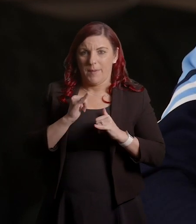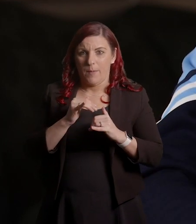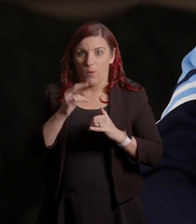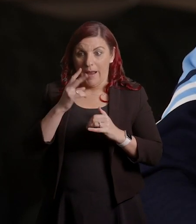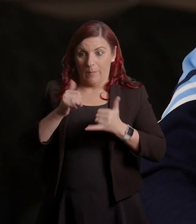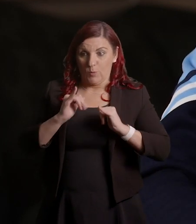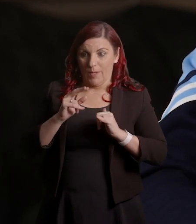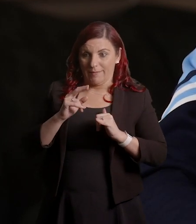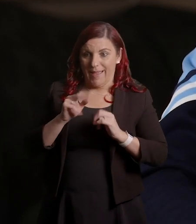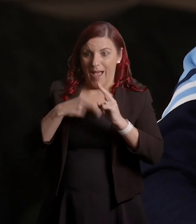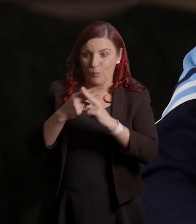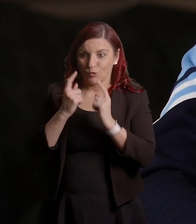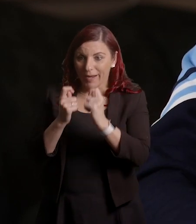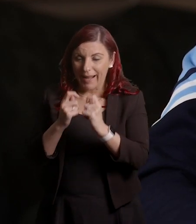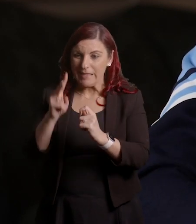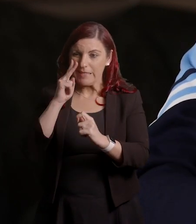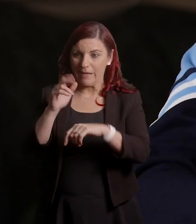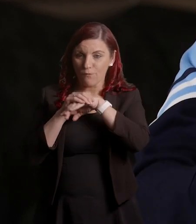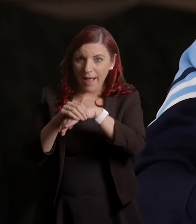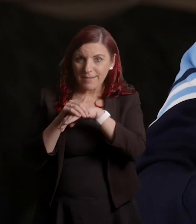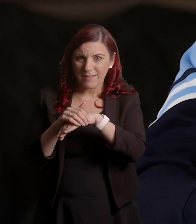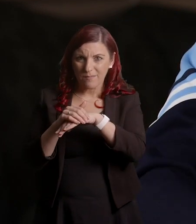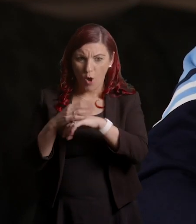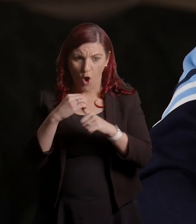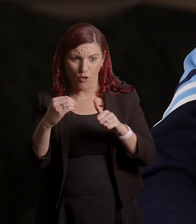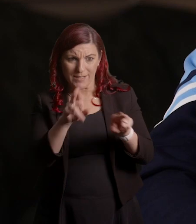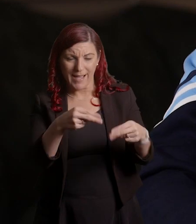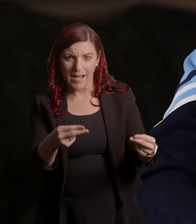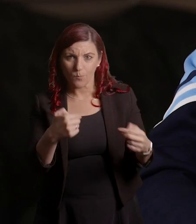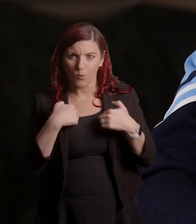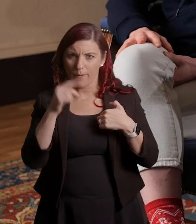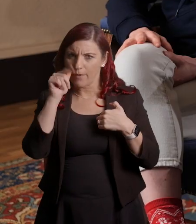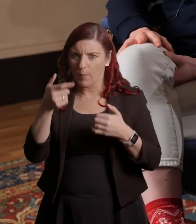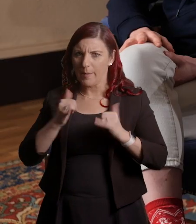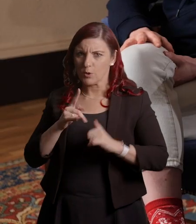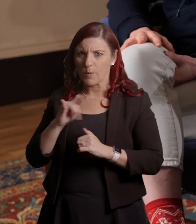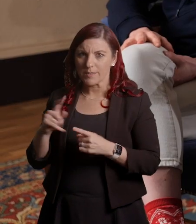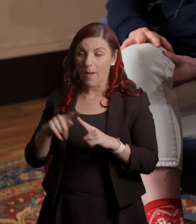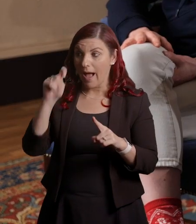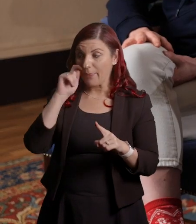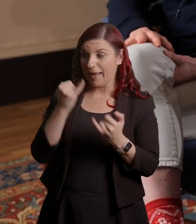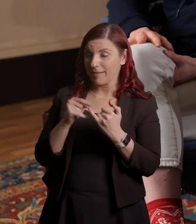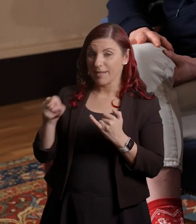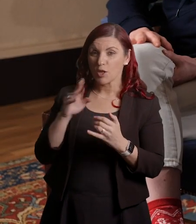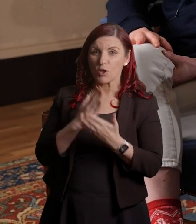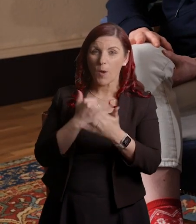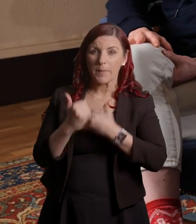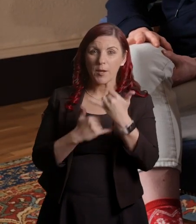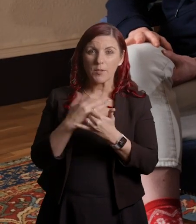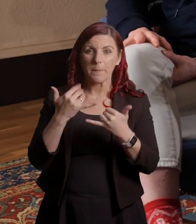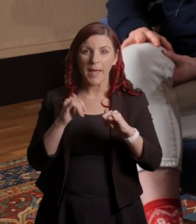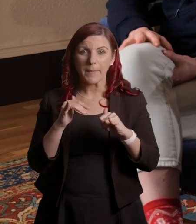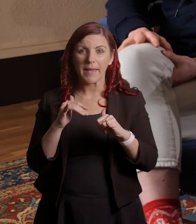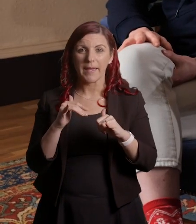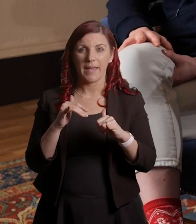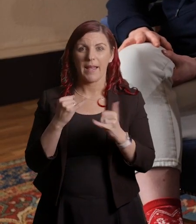when nobody else can. We definitely recognise how lucky we are. I think, like, even some years you